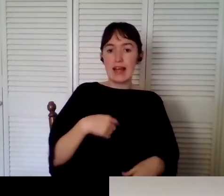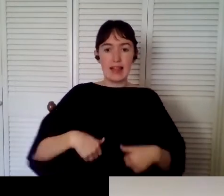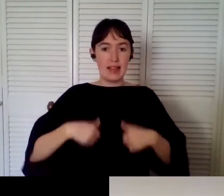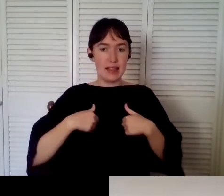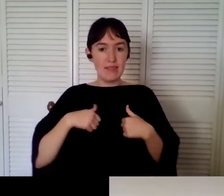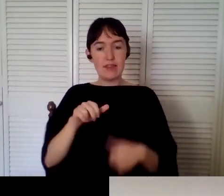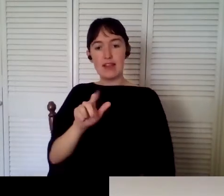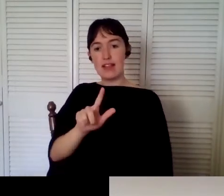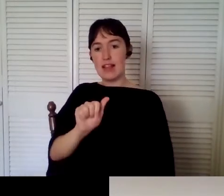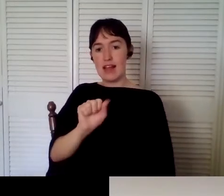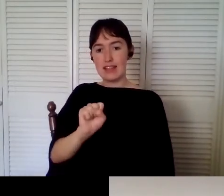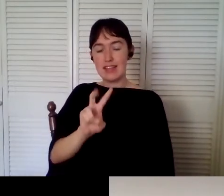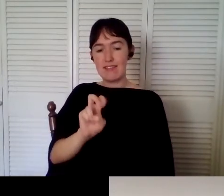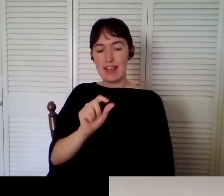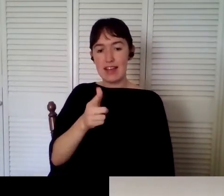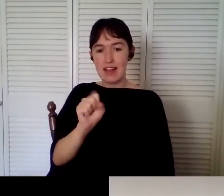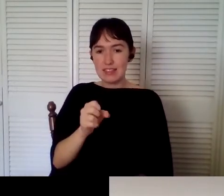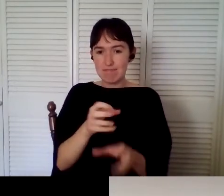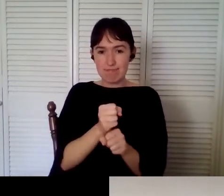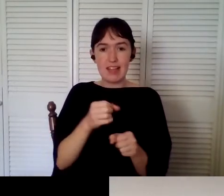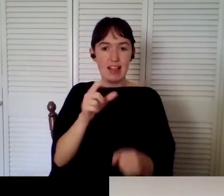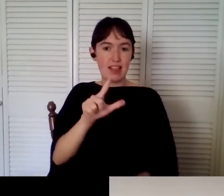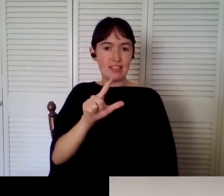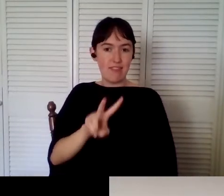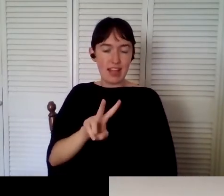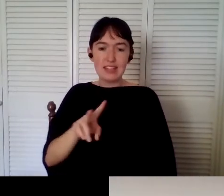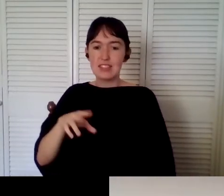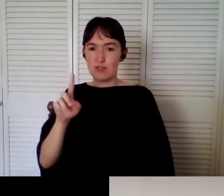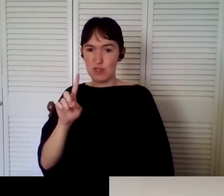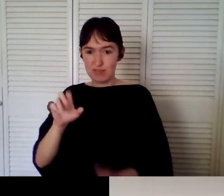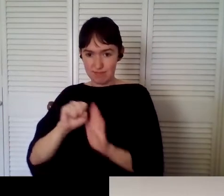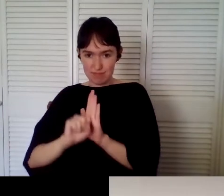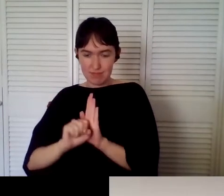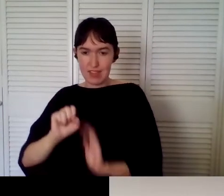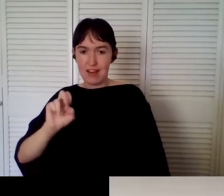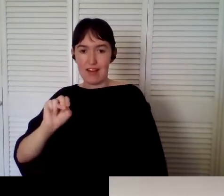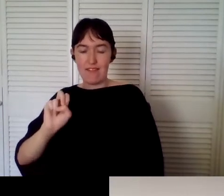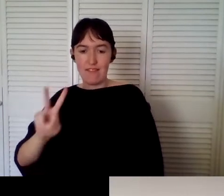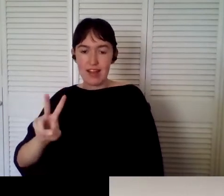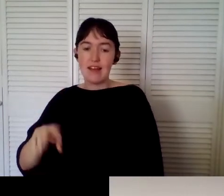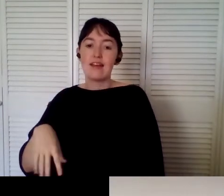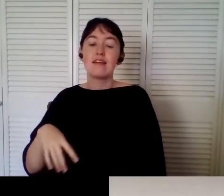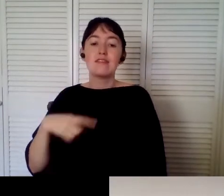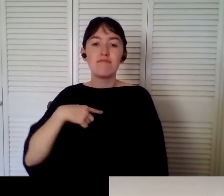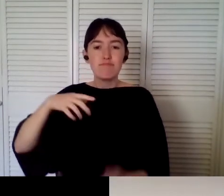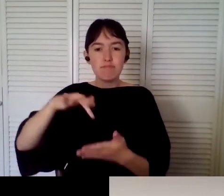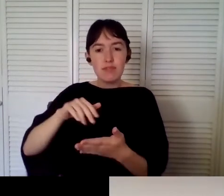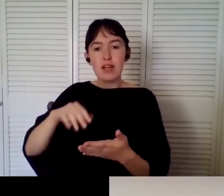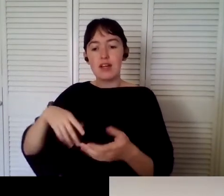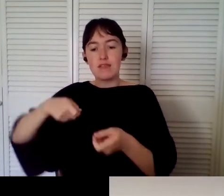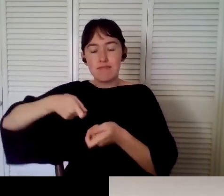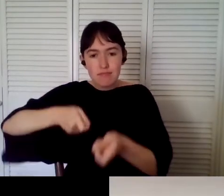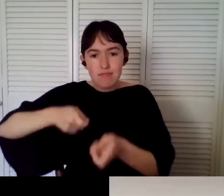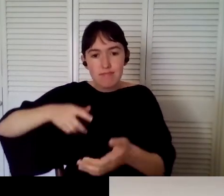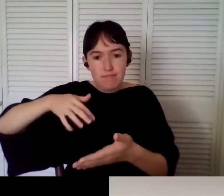in anthropology and archaeology. And within that, I have been focusing on experimental archaeology, which is